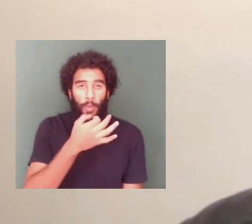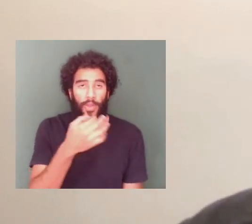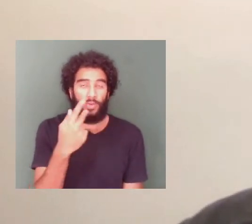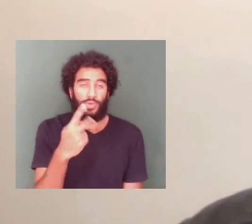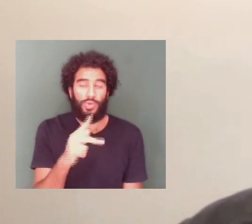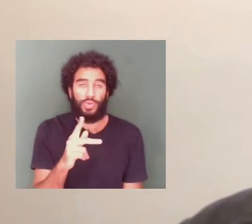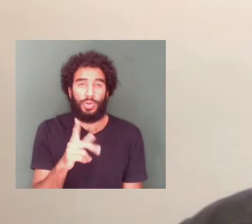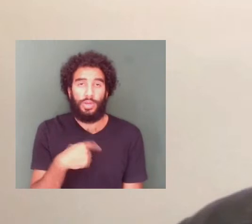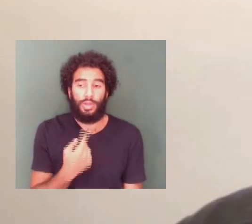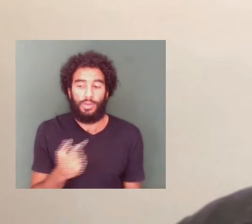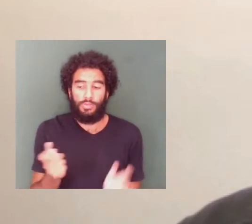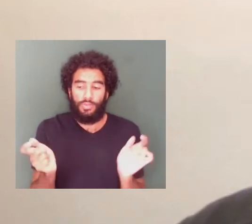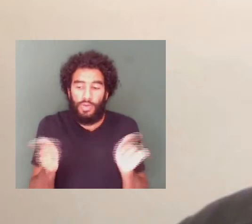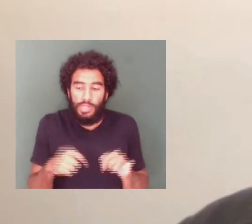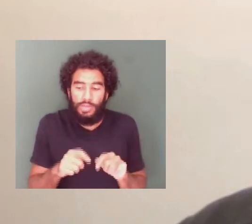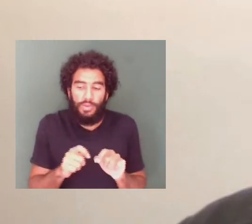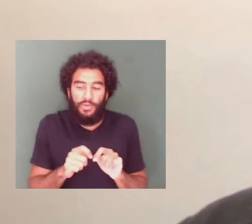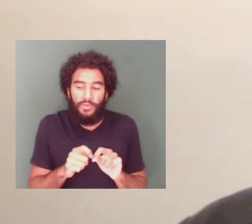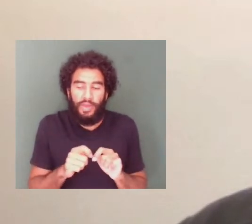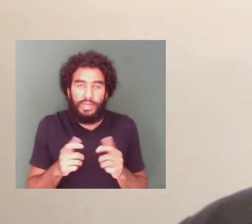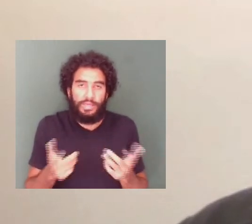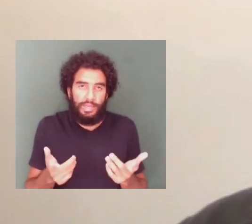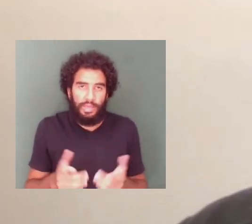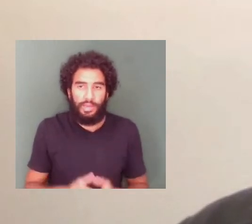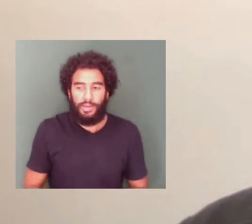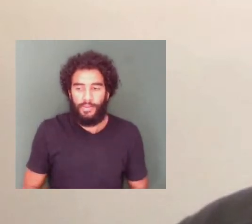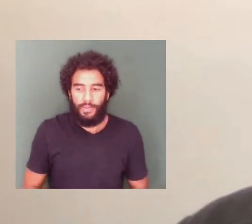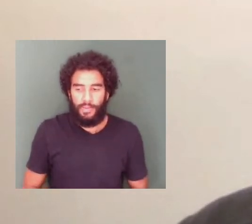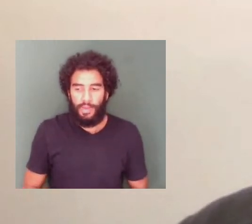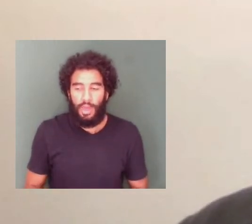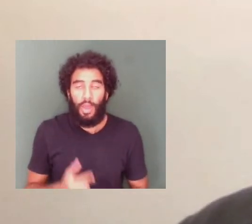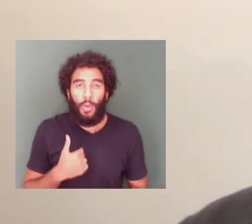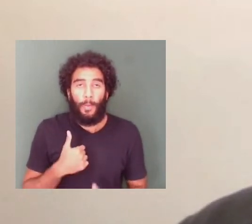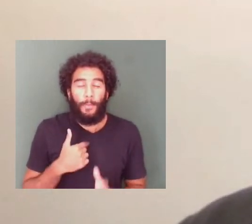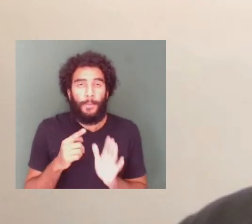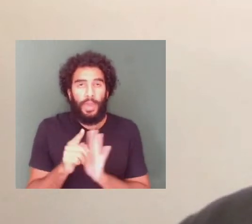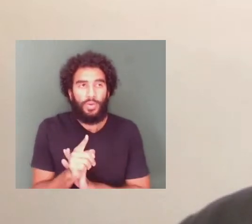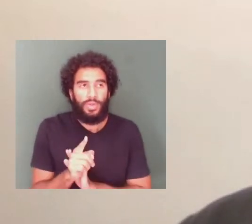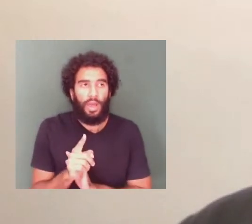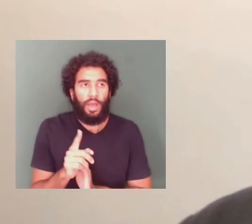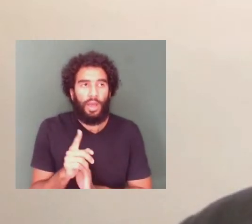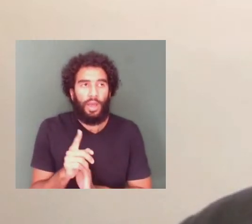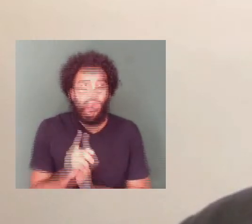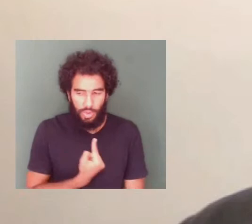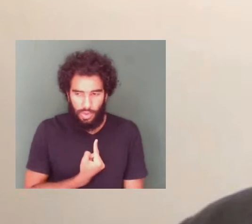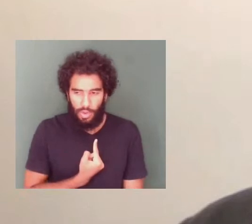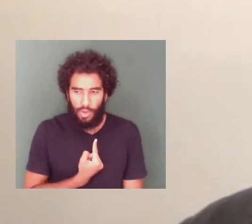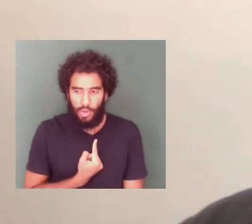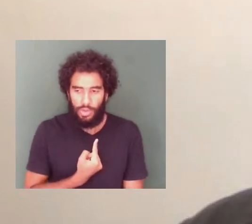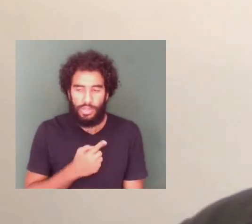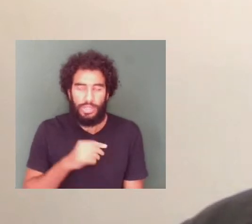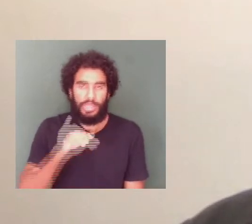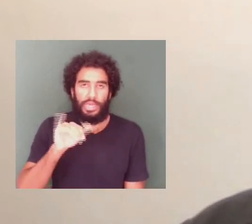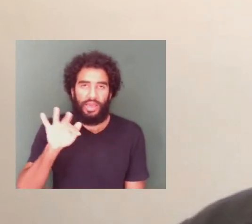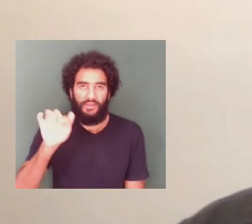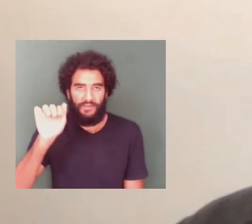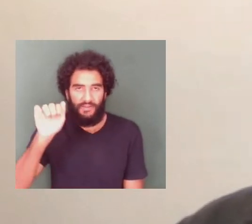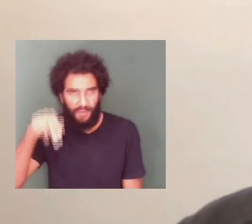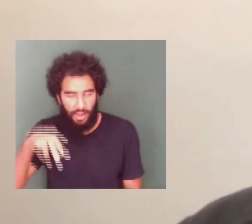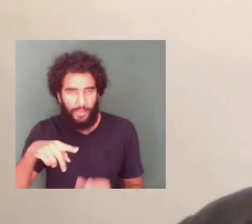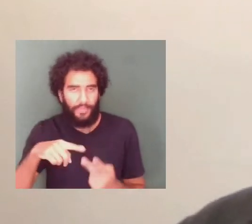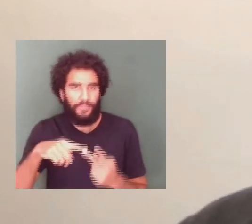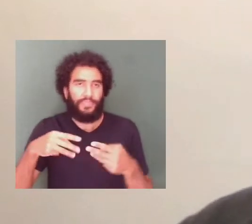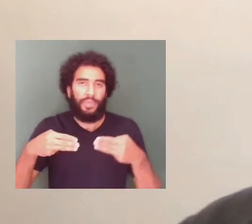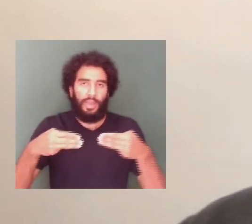to Marcos Arana. Marcos, what do you think we can do? When I say we, I'm thinking